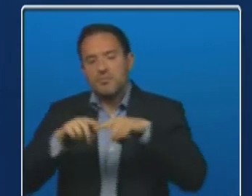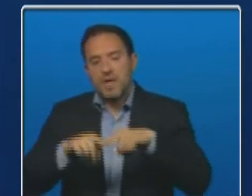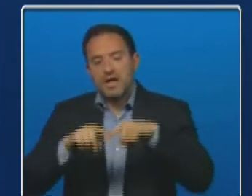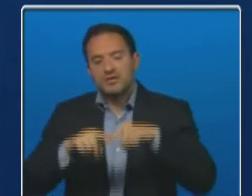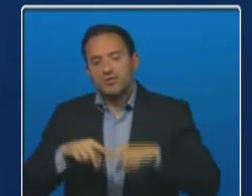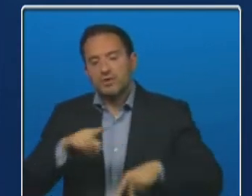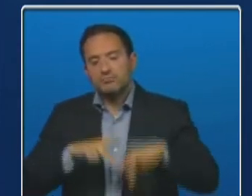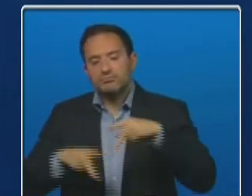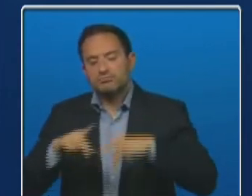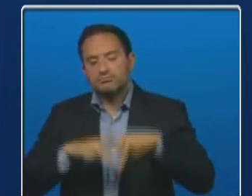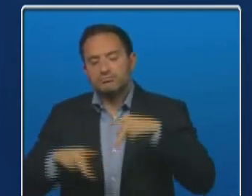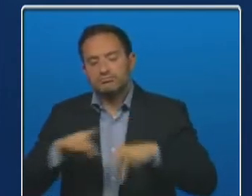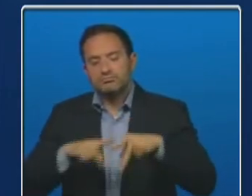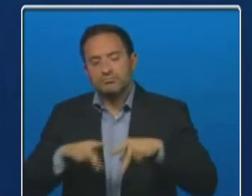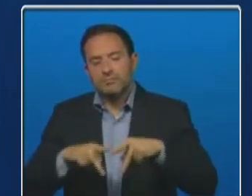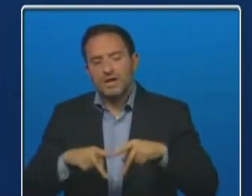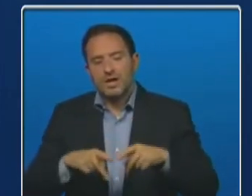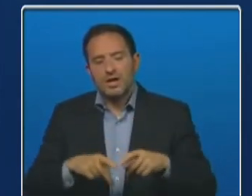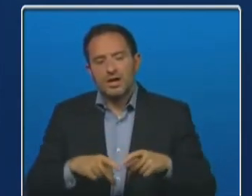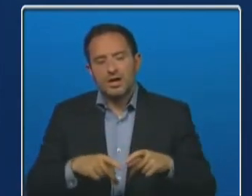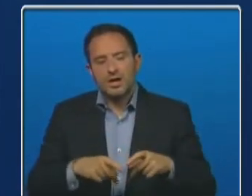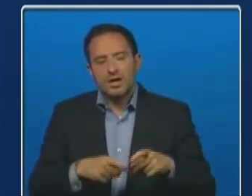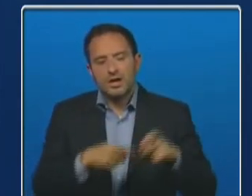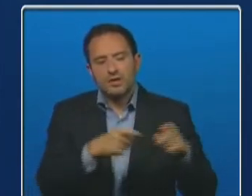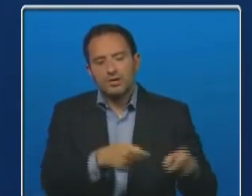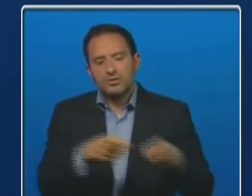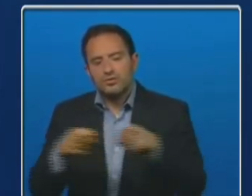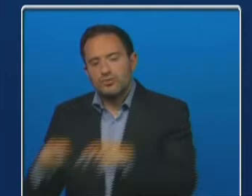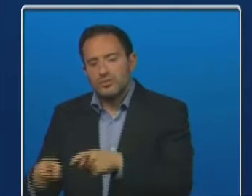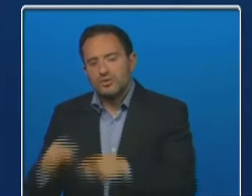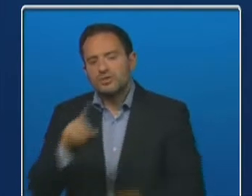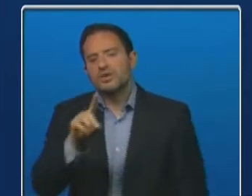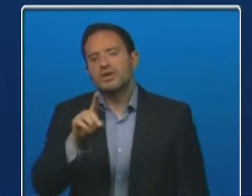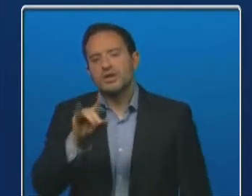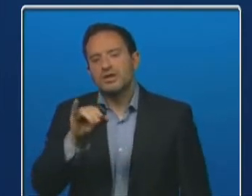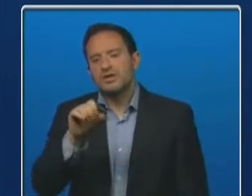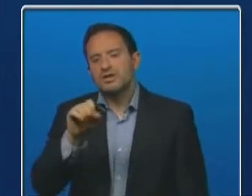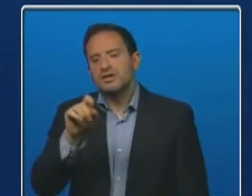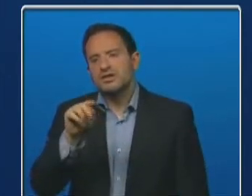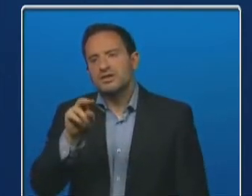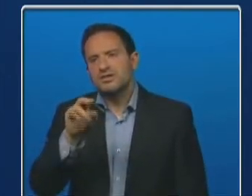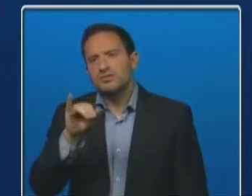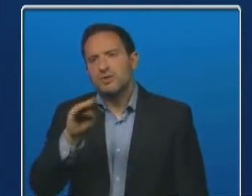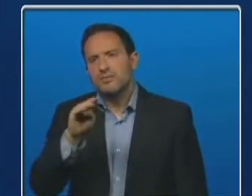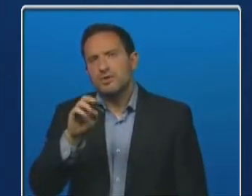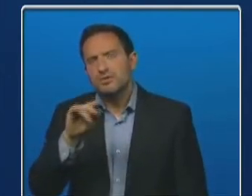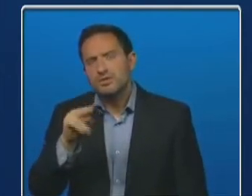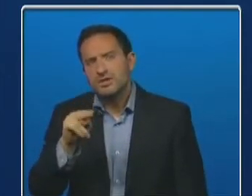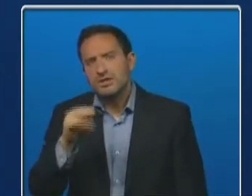population distribution for any given decennial census. So if their population